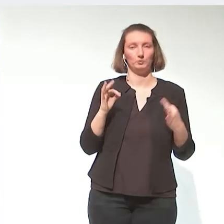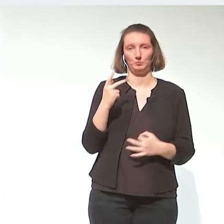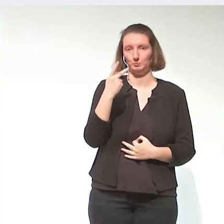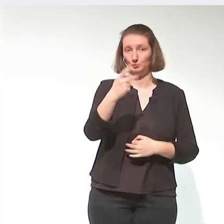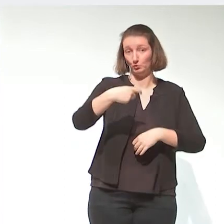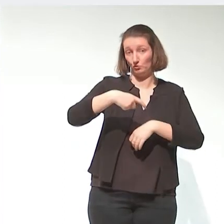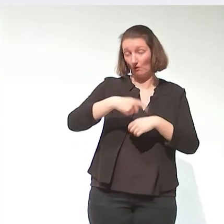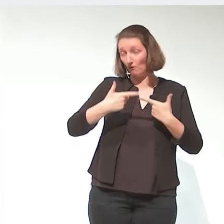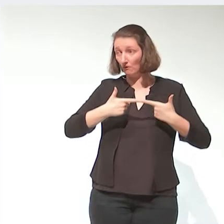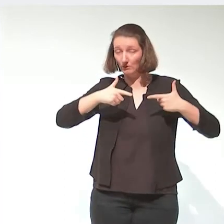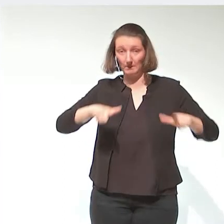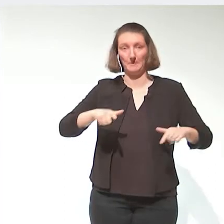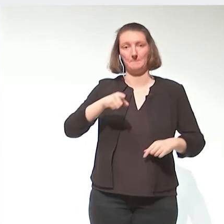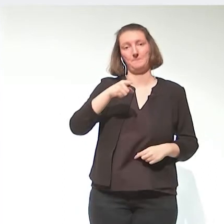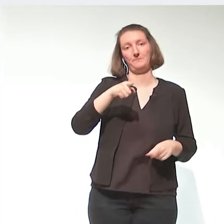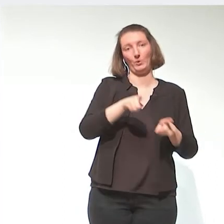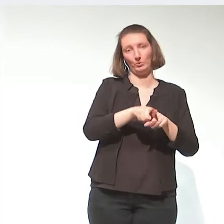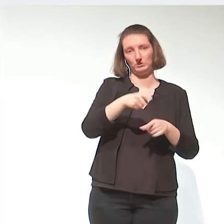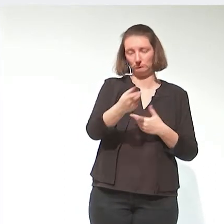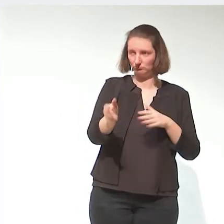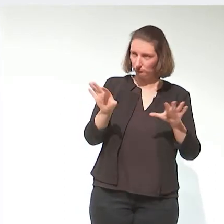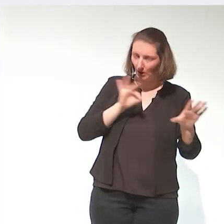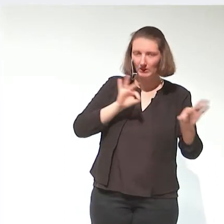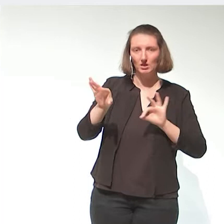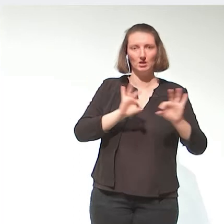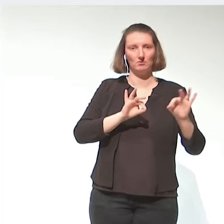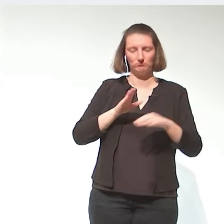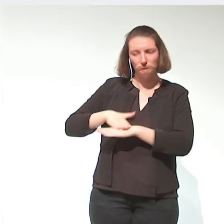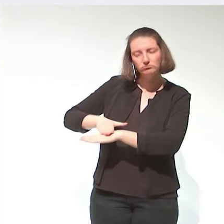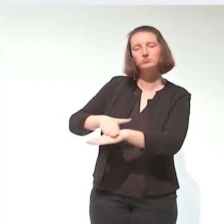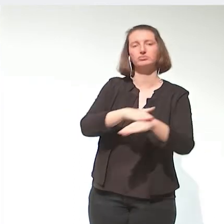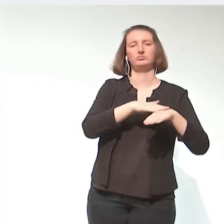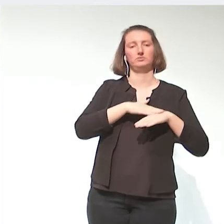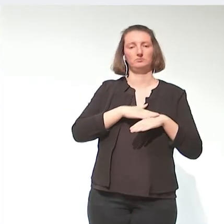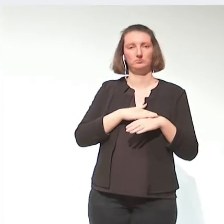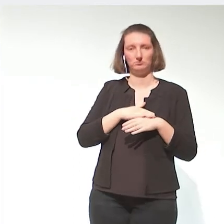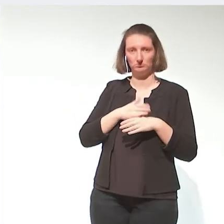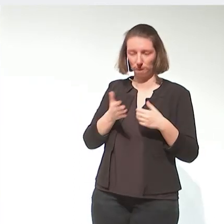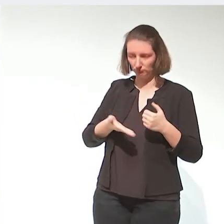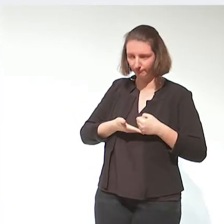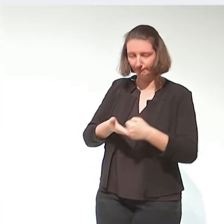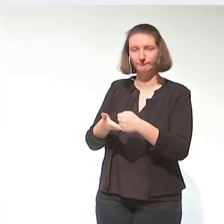especially those needing the greater assistance,